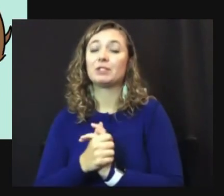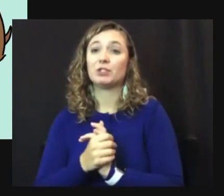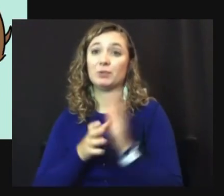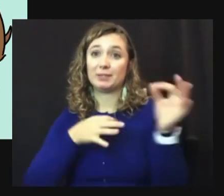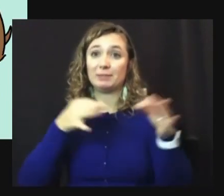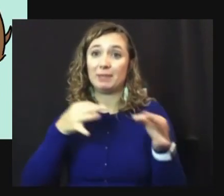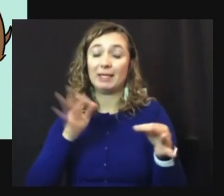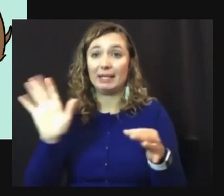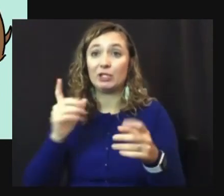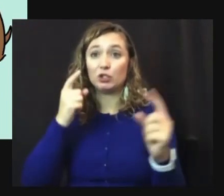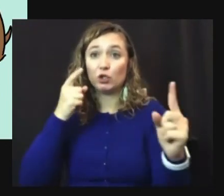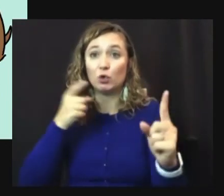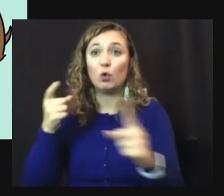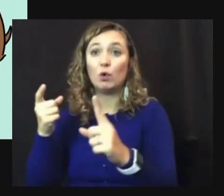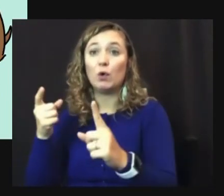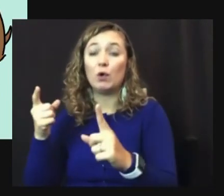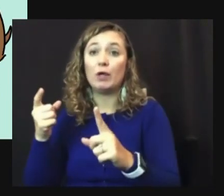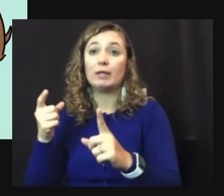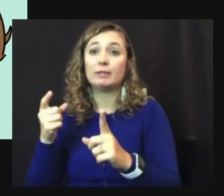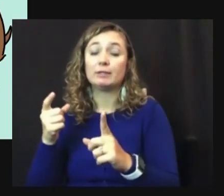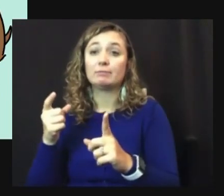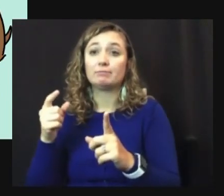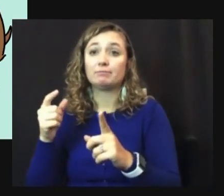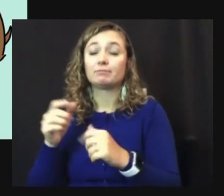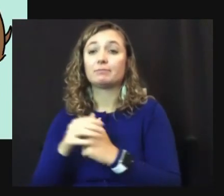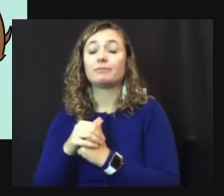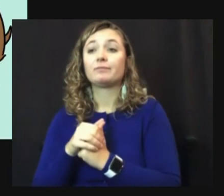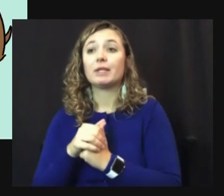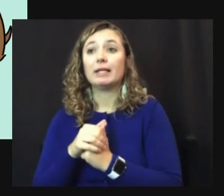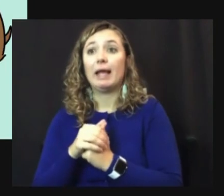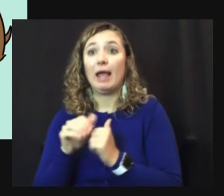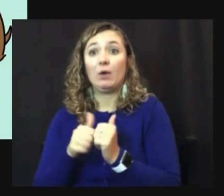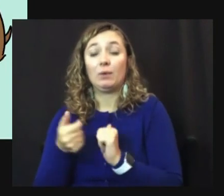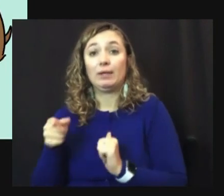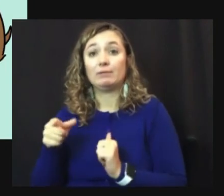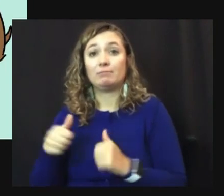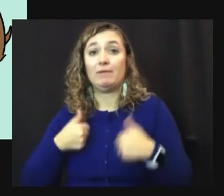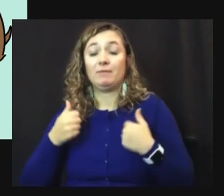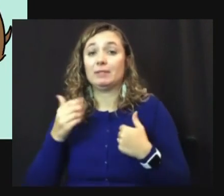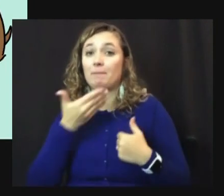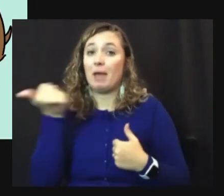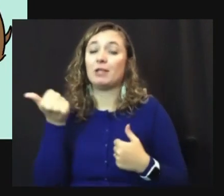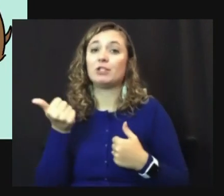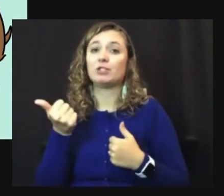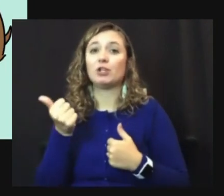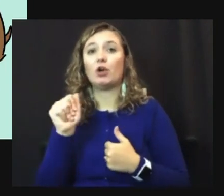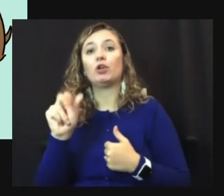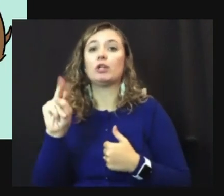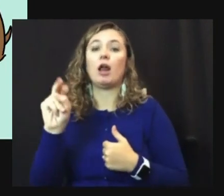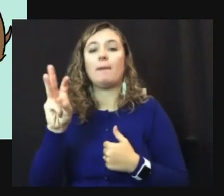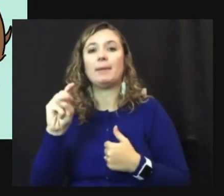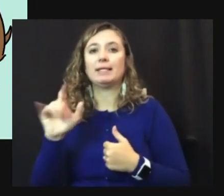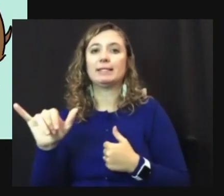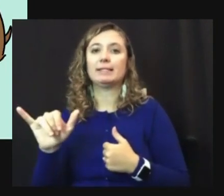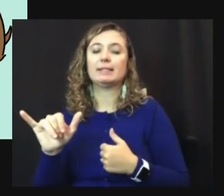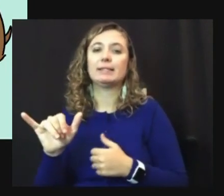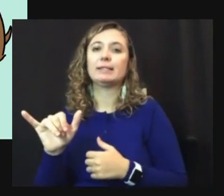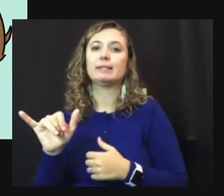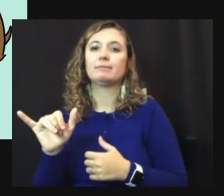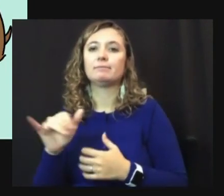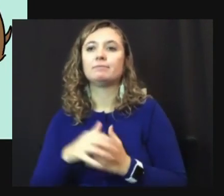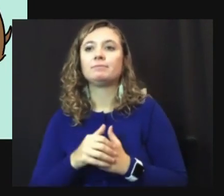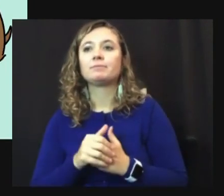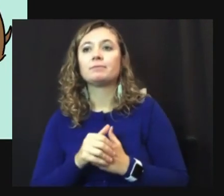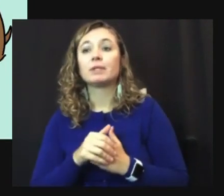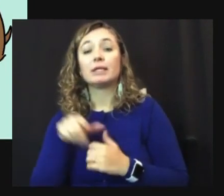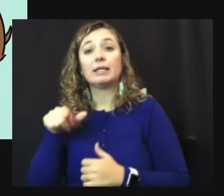goal setting and how he's living his best autonomous life. So Matty is 17. He's an artist, he's